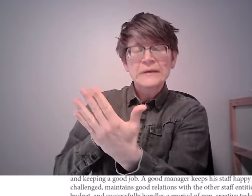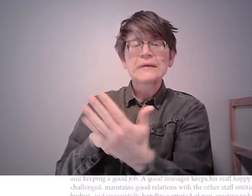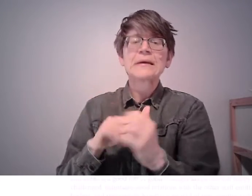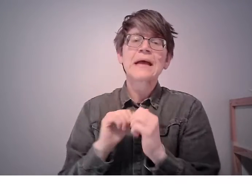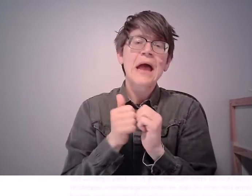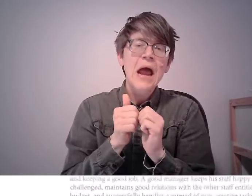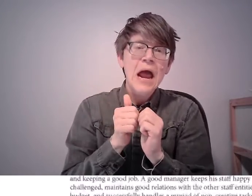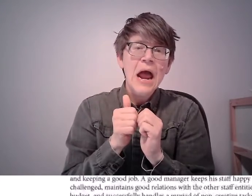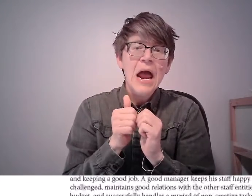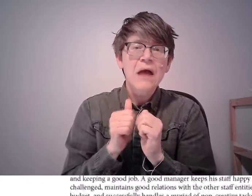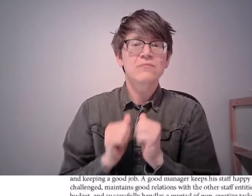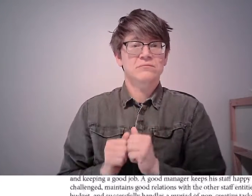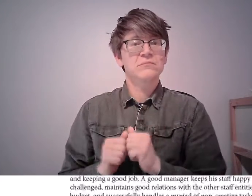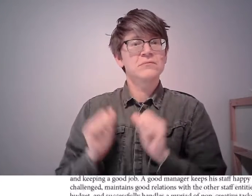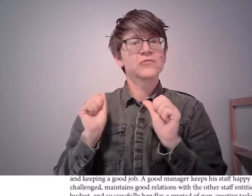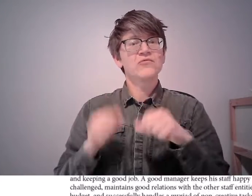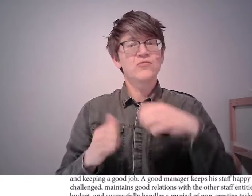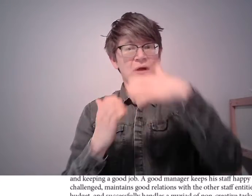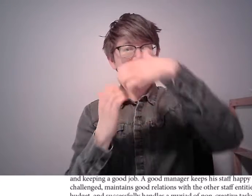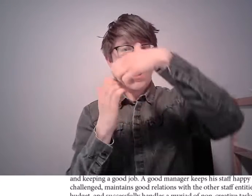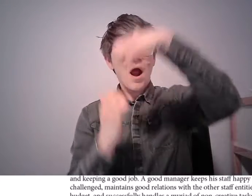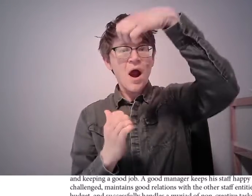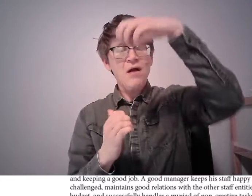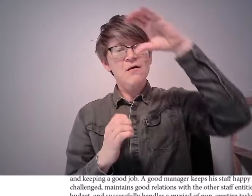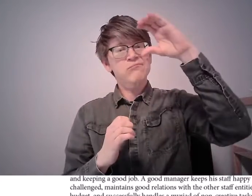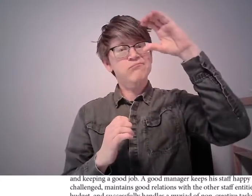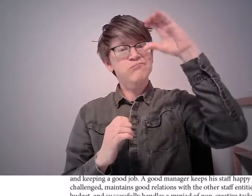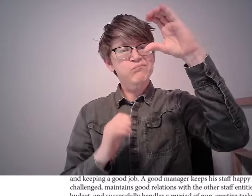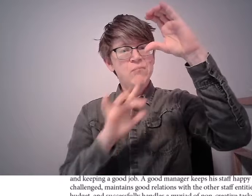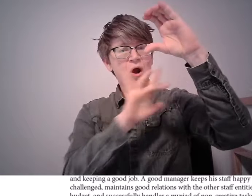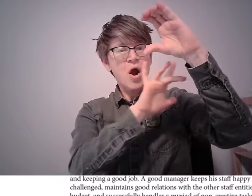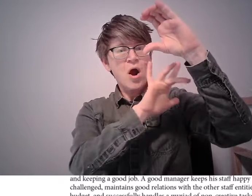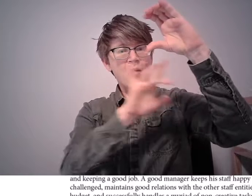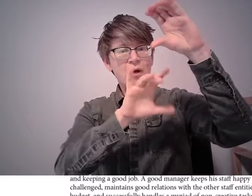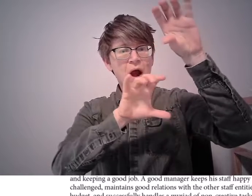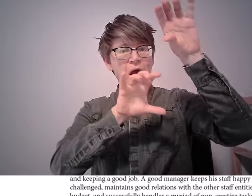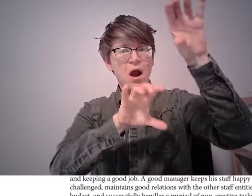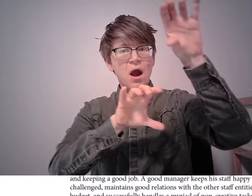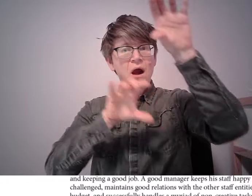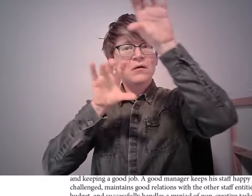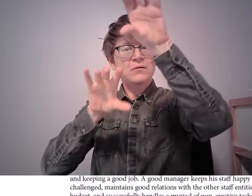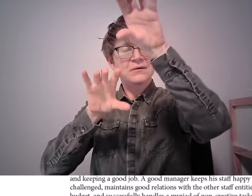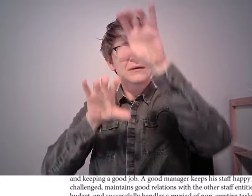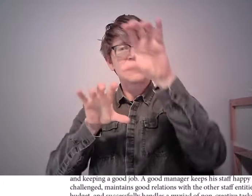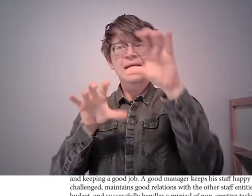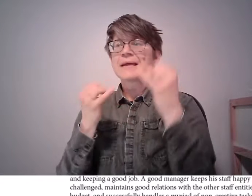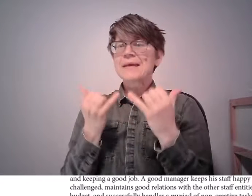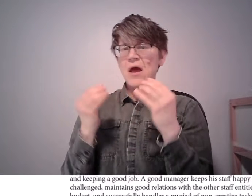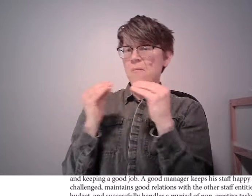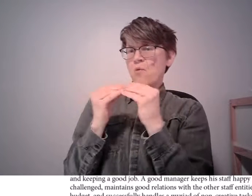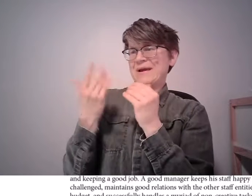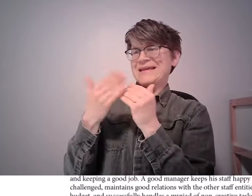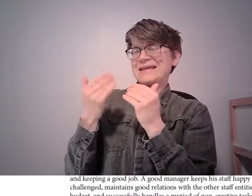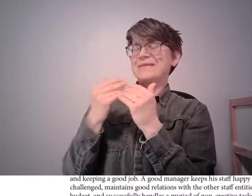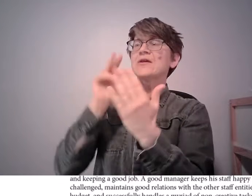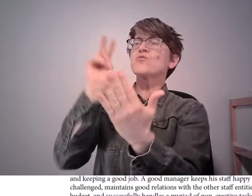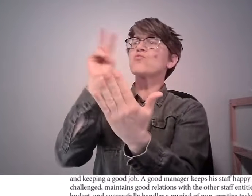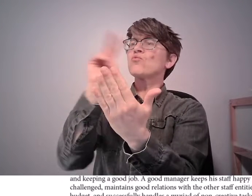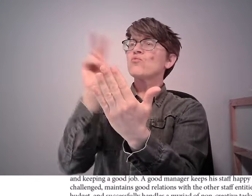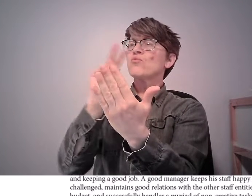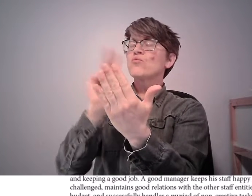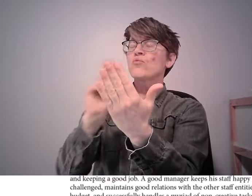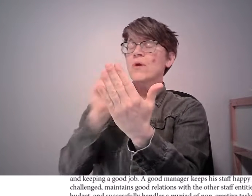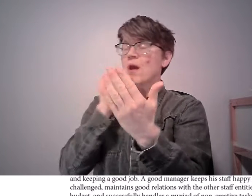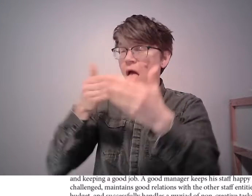options. Line breaks can help by adding some visual space. If you add some lead-in caps along with your